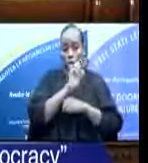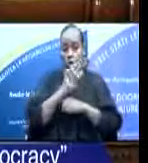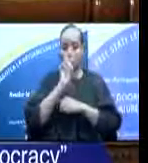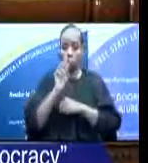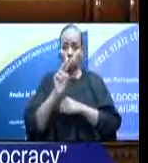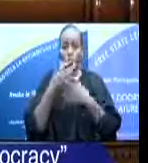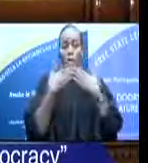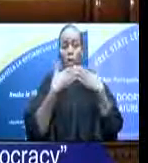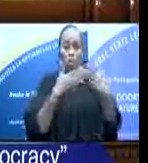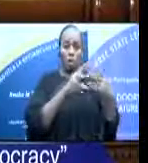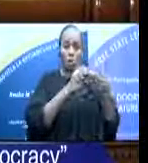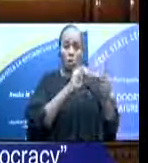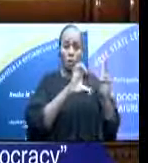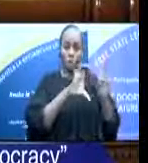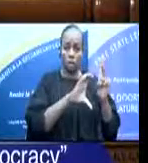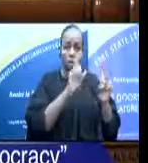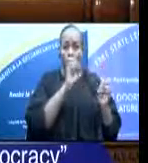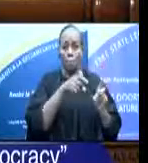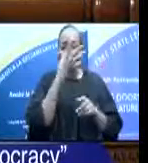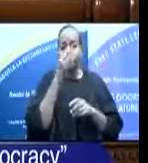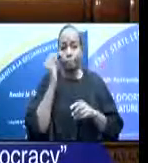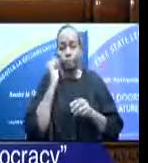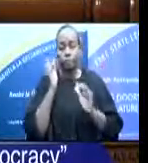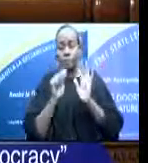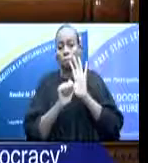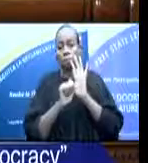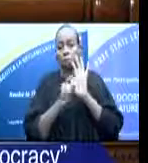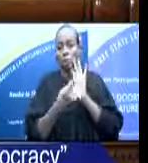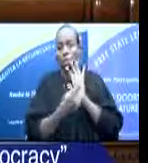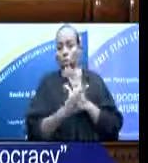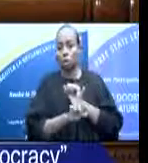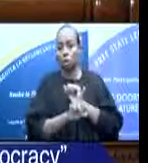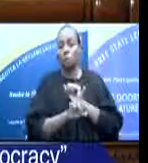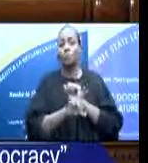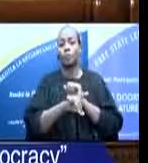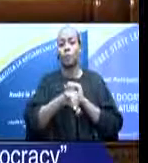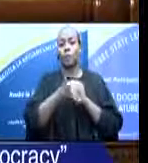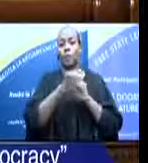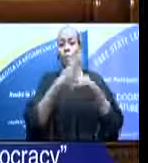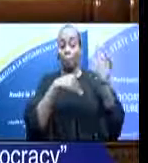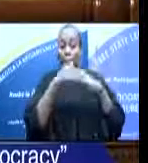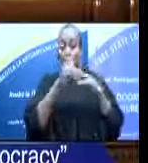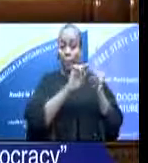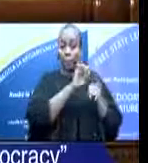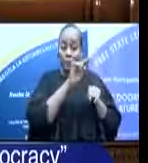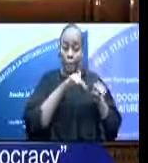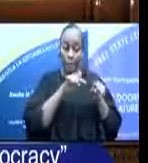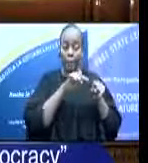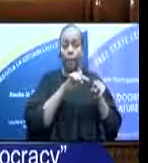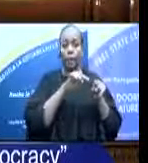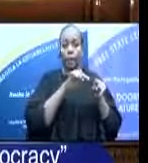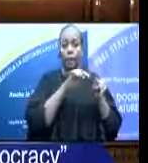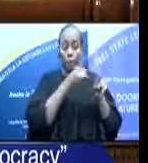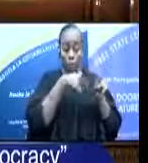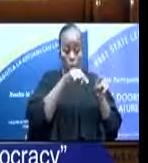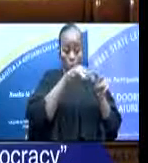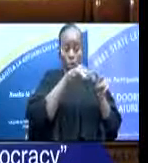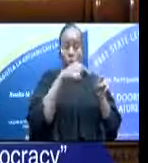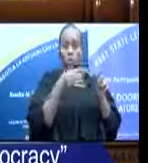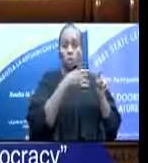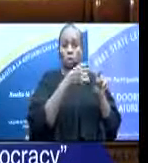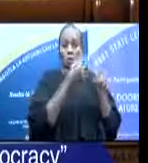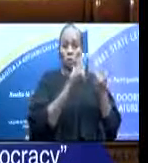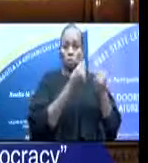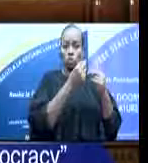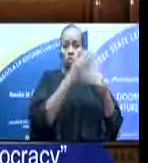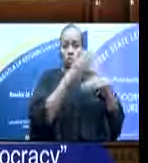2021-22. It is important to note that apart from the above existing facilities, the department will be building new